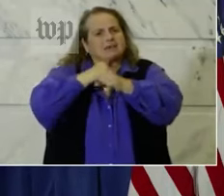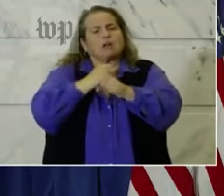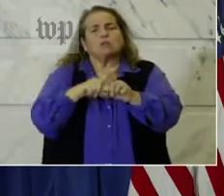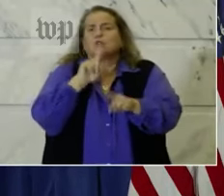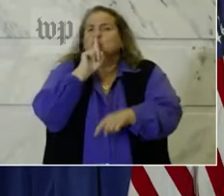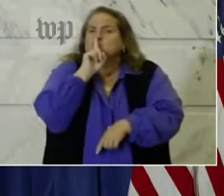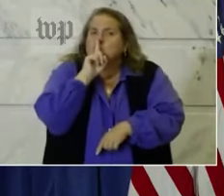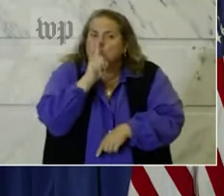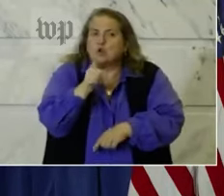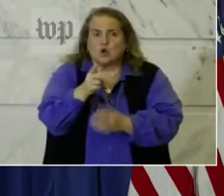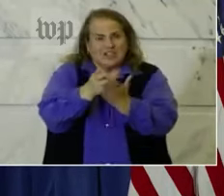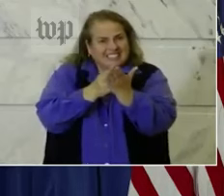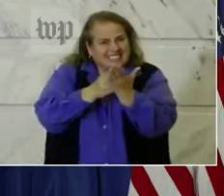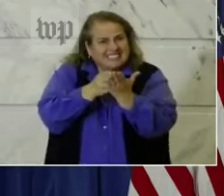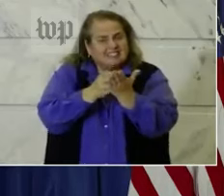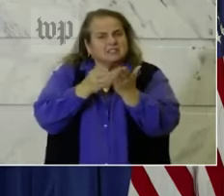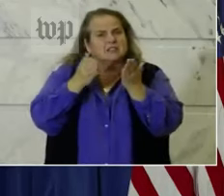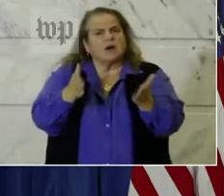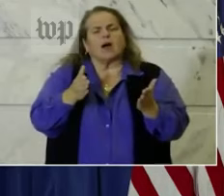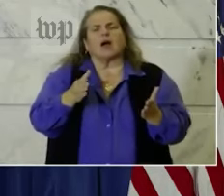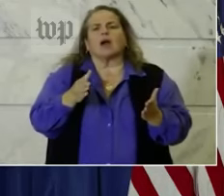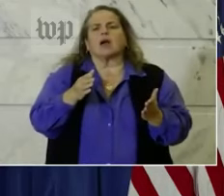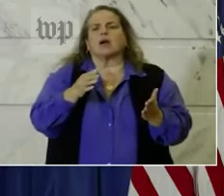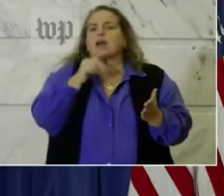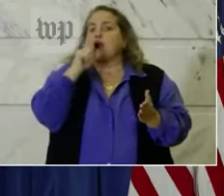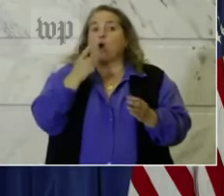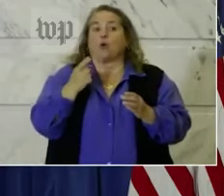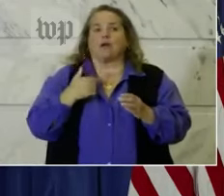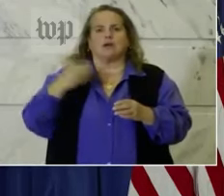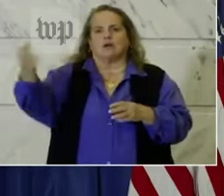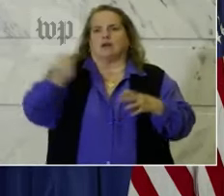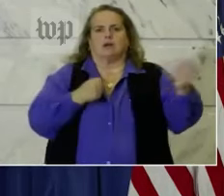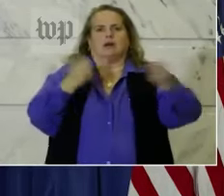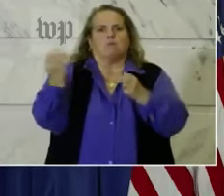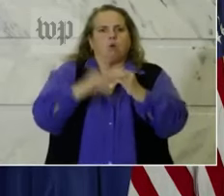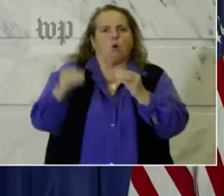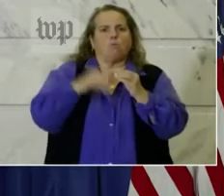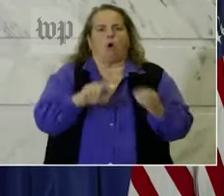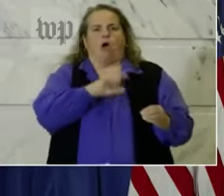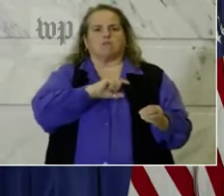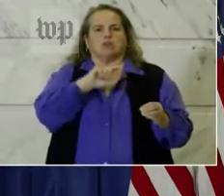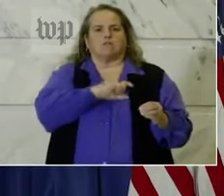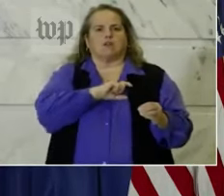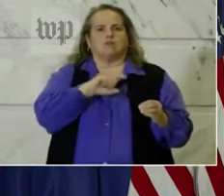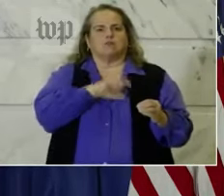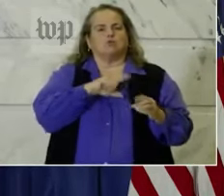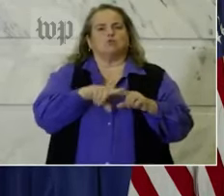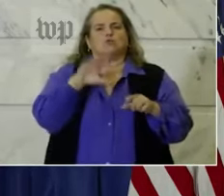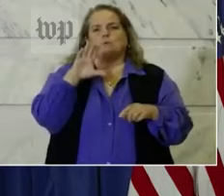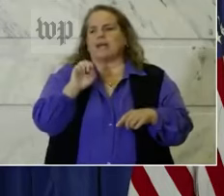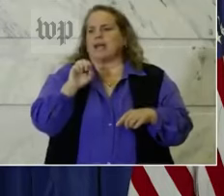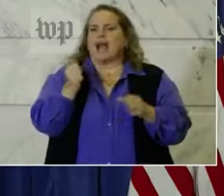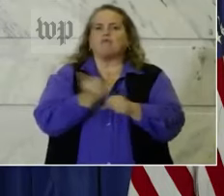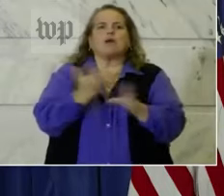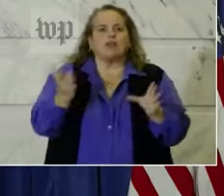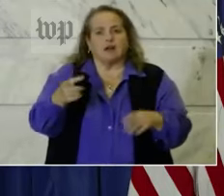simply more and more law enforcement being called on to be everything public safety.